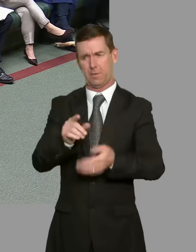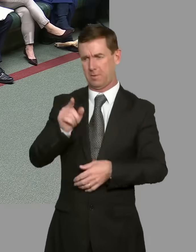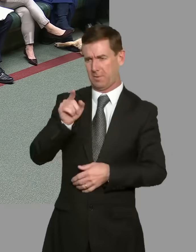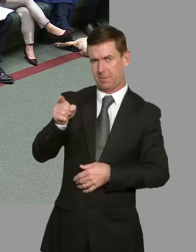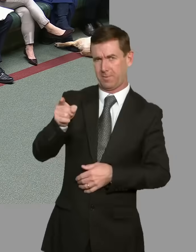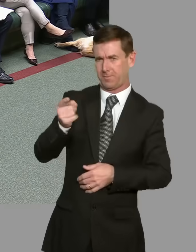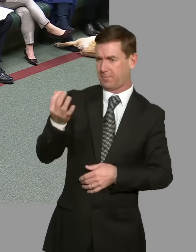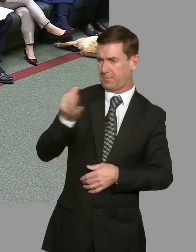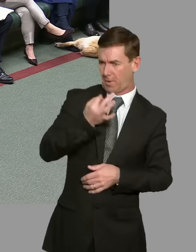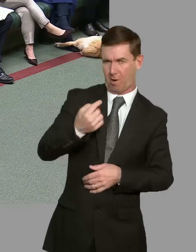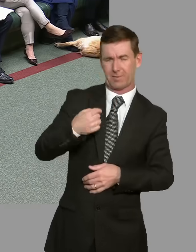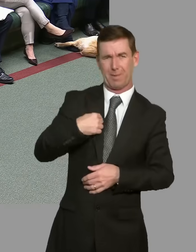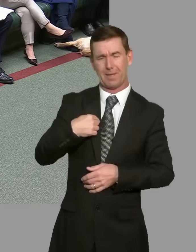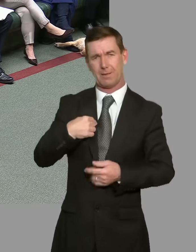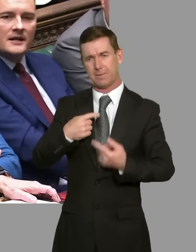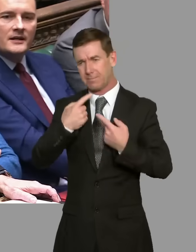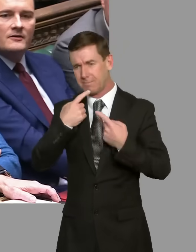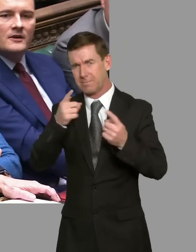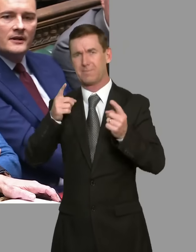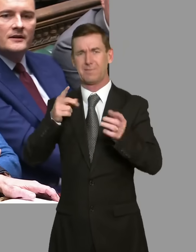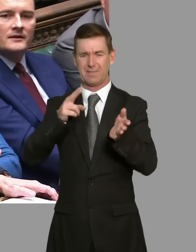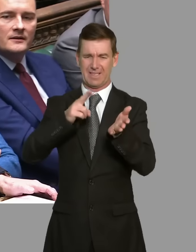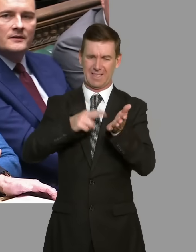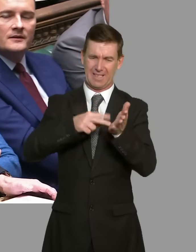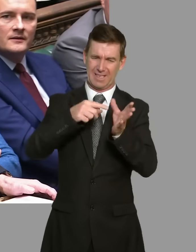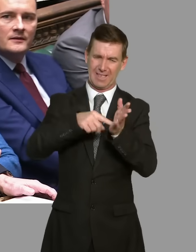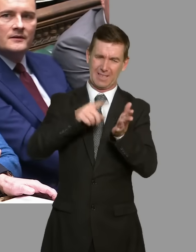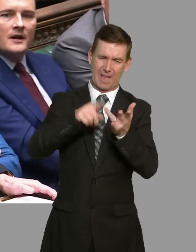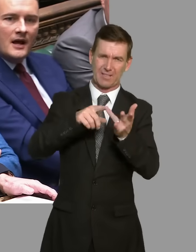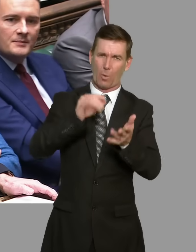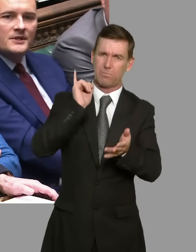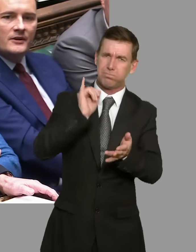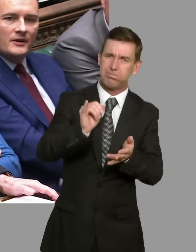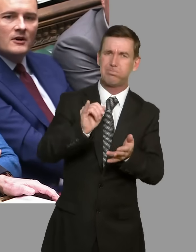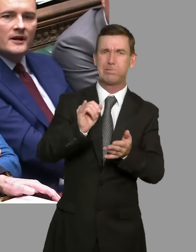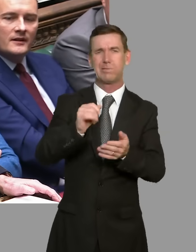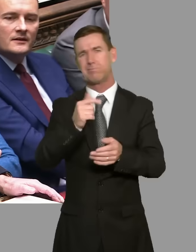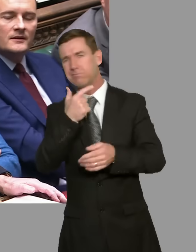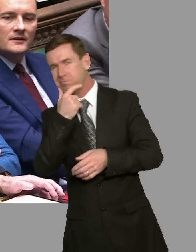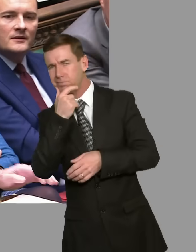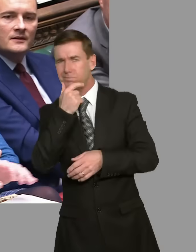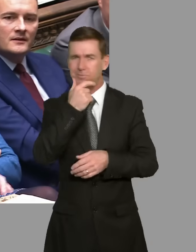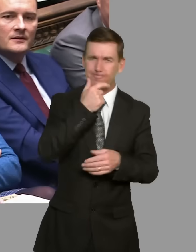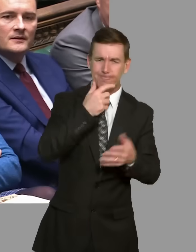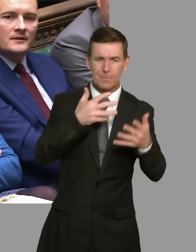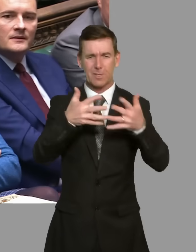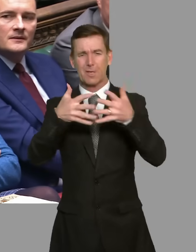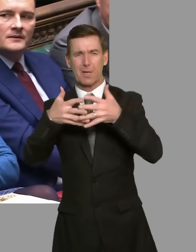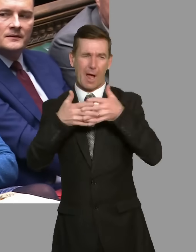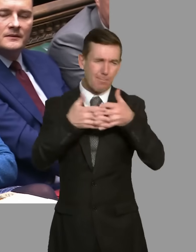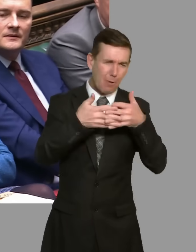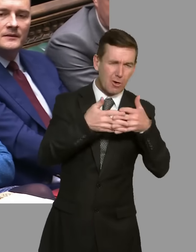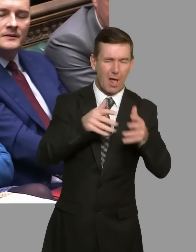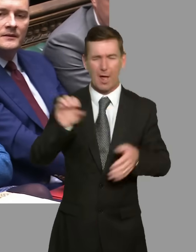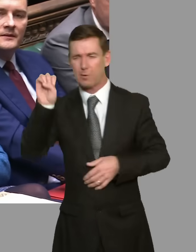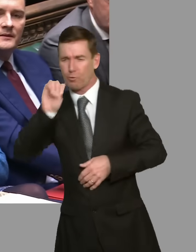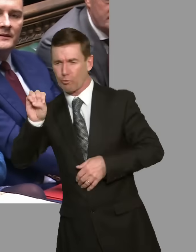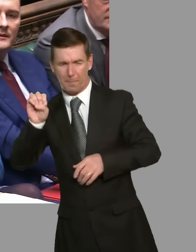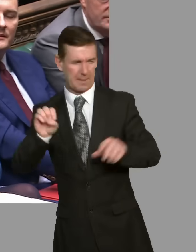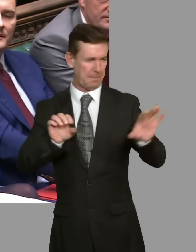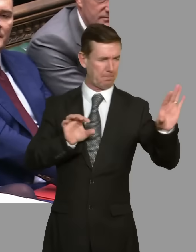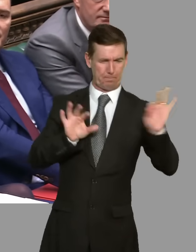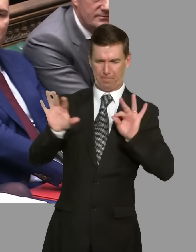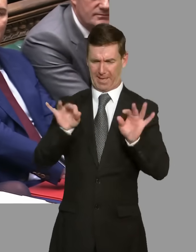NATO and to choose between Europe and the US. That would be a strategic mistake for our country. And yesterday we